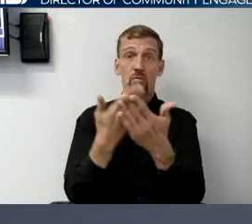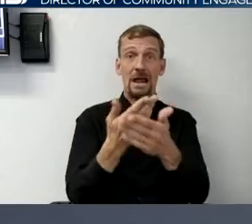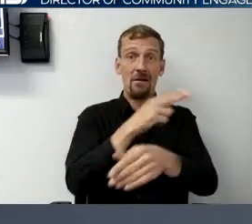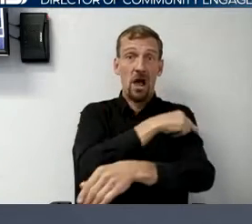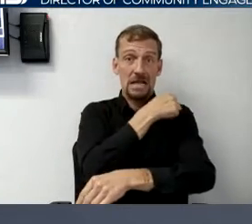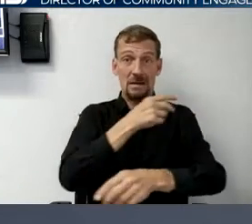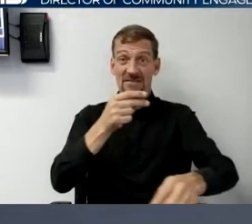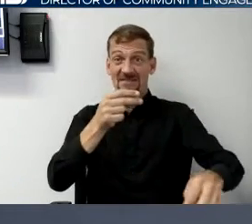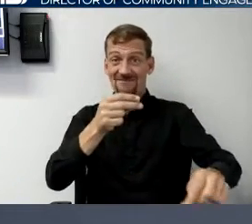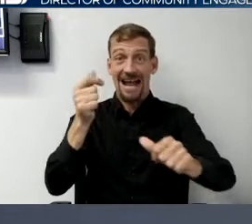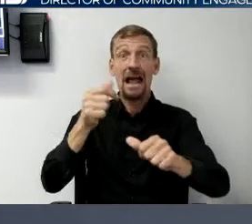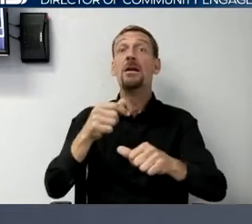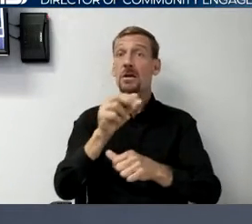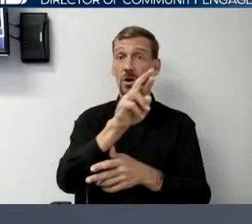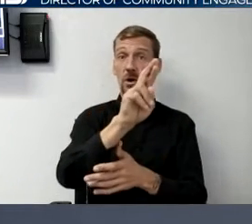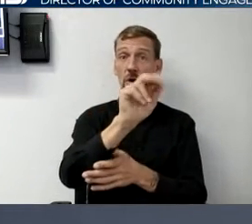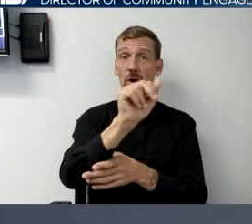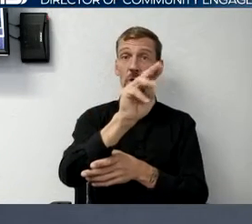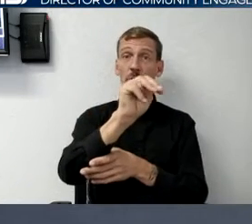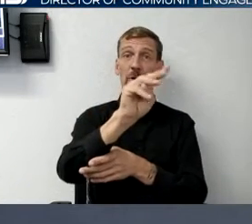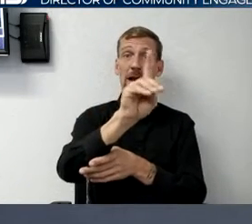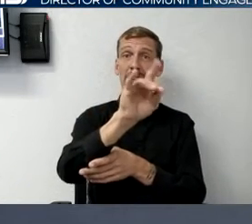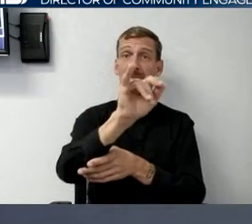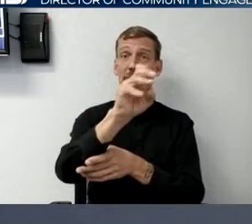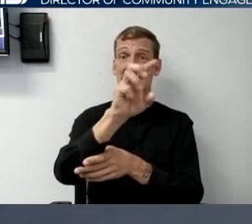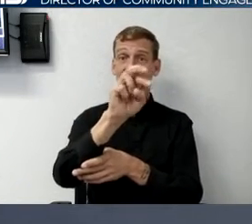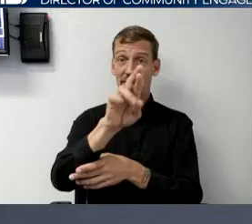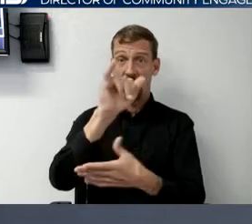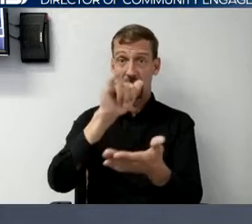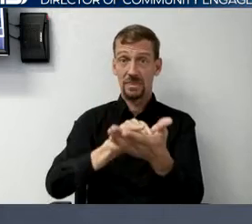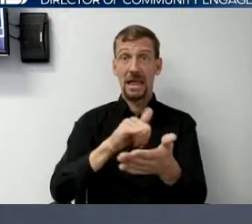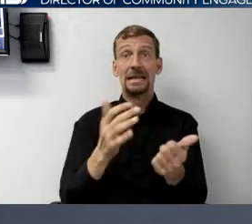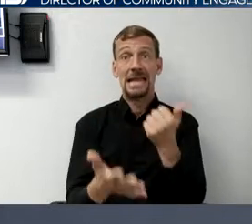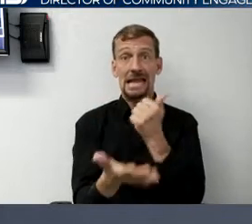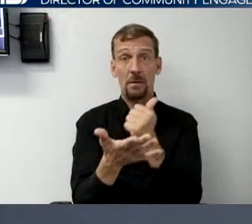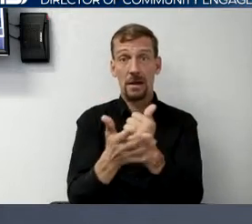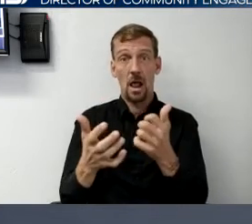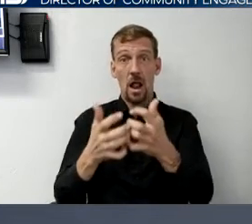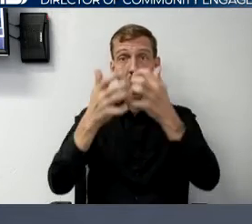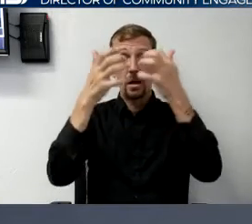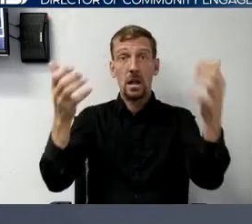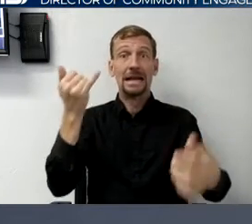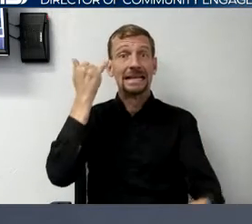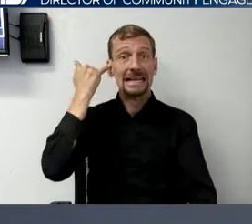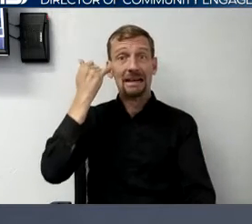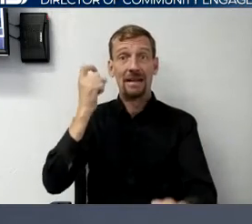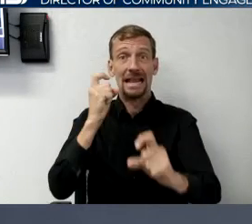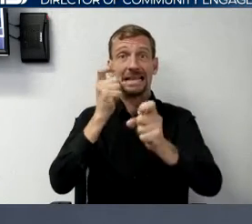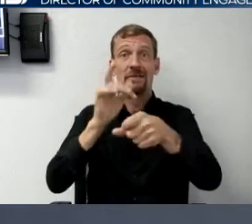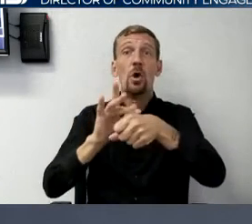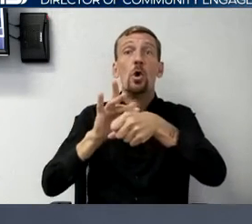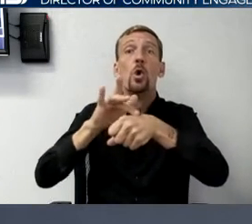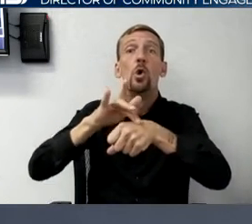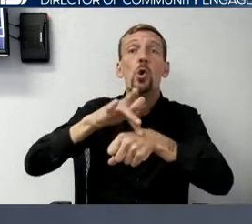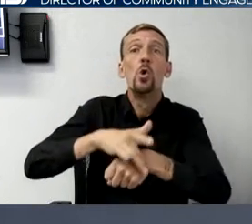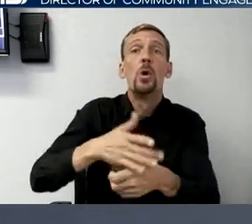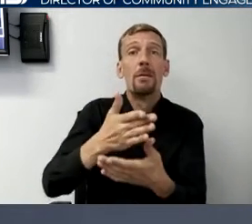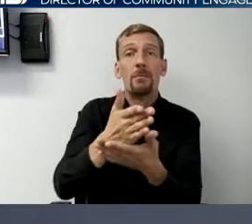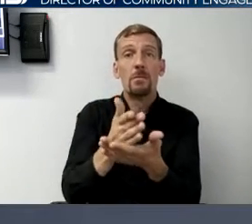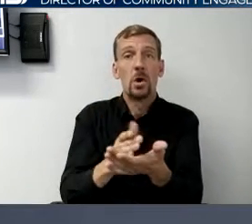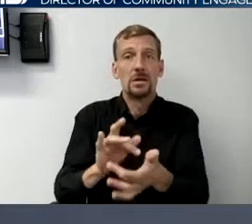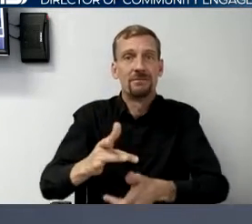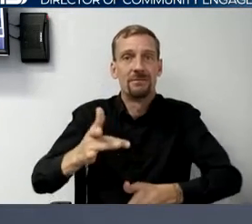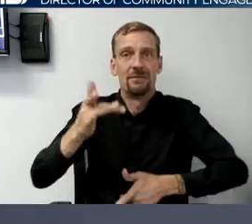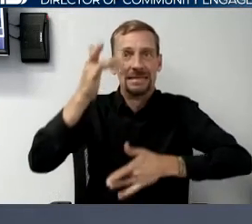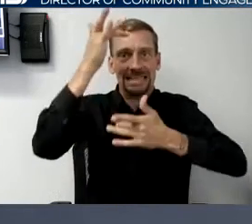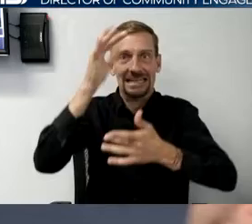the antiviral medication, appears to be more effective when administered in the early stages of